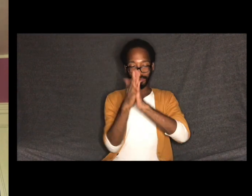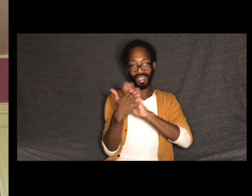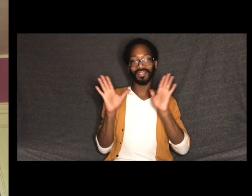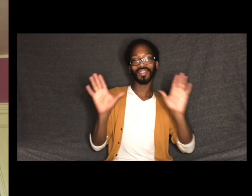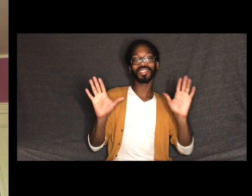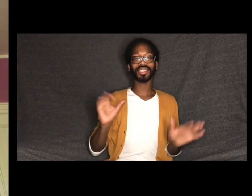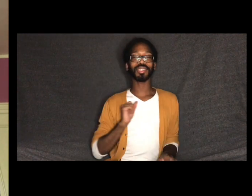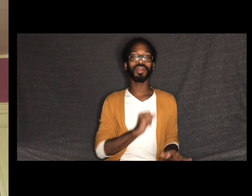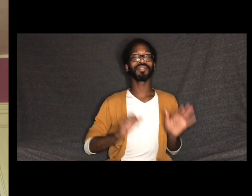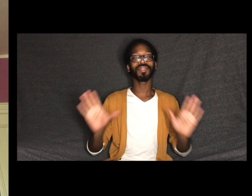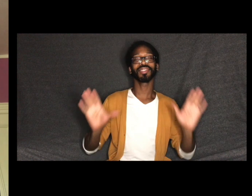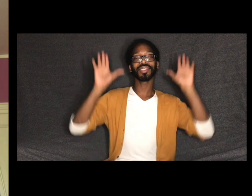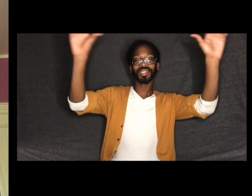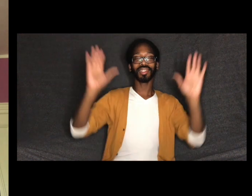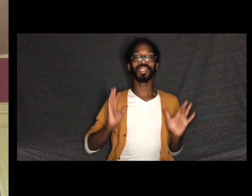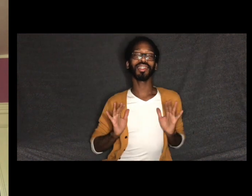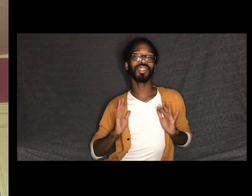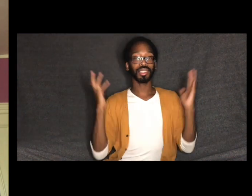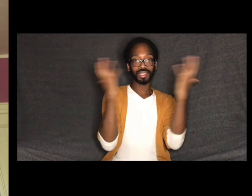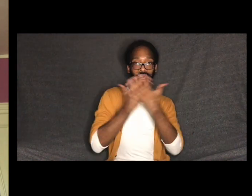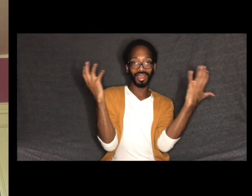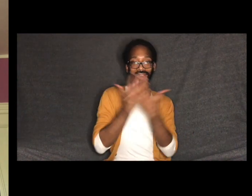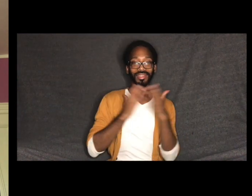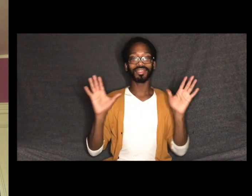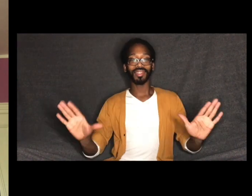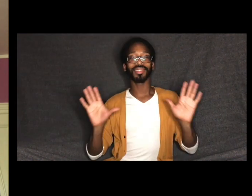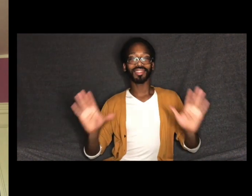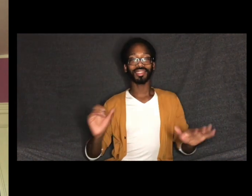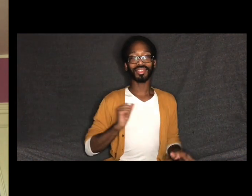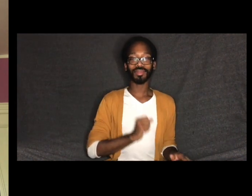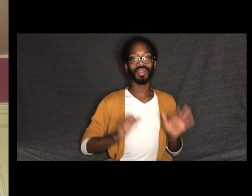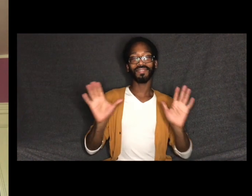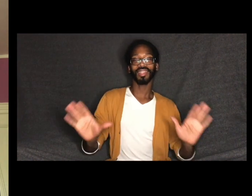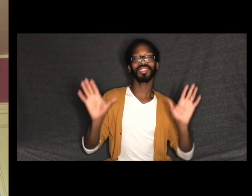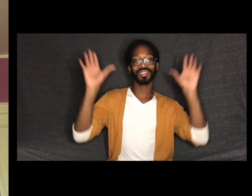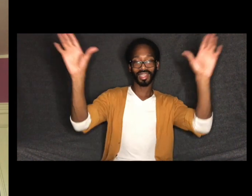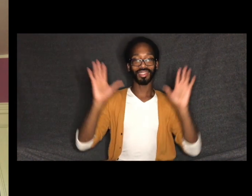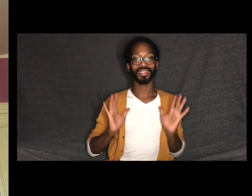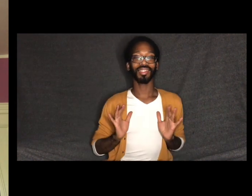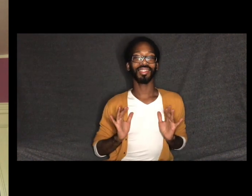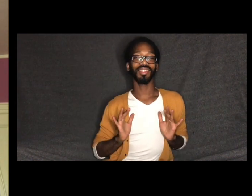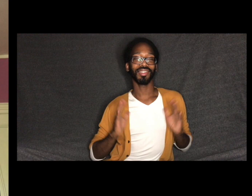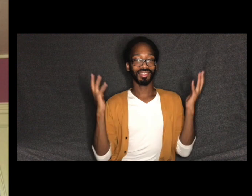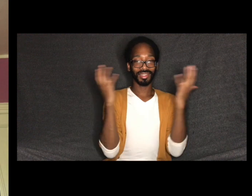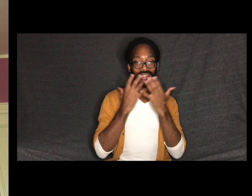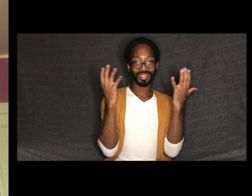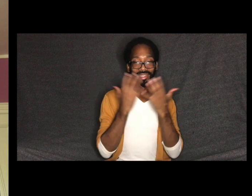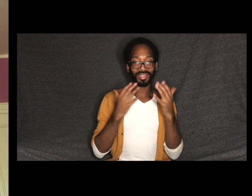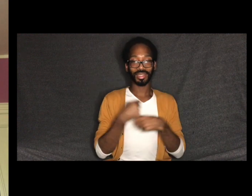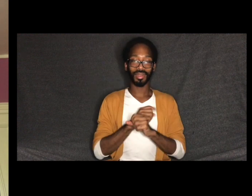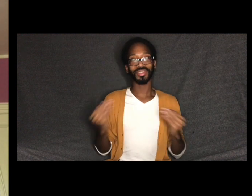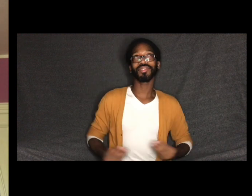be wonderful, super, fantastic, coolness, remarkable. Wonderful, super, fantastic,